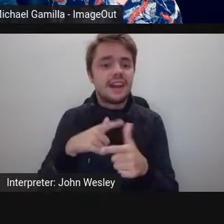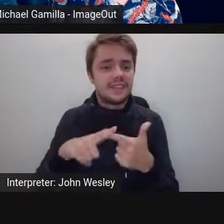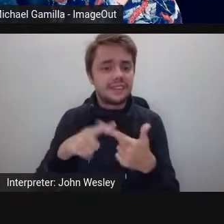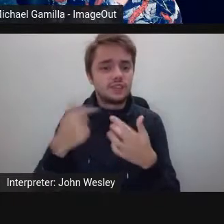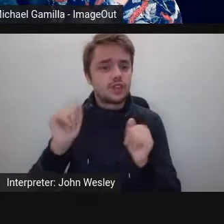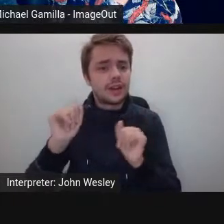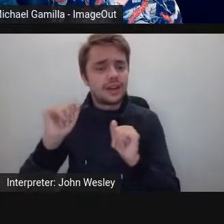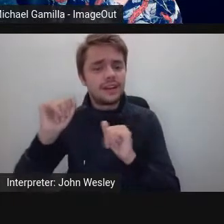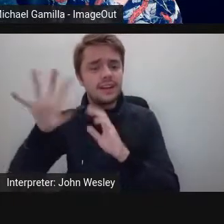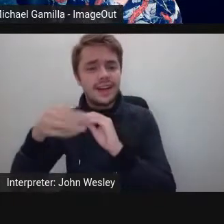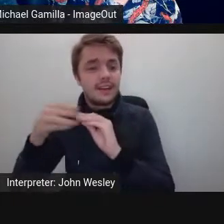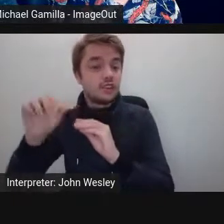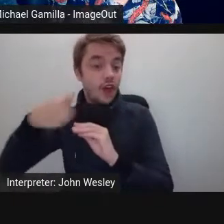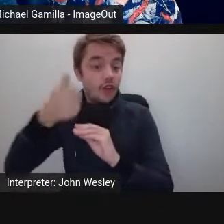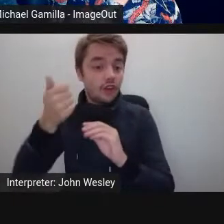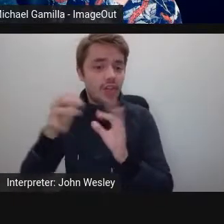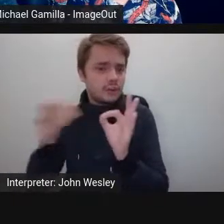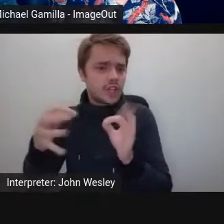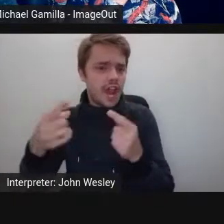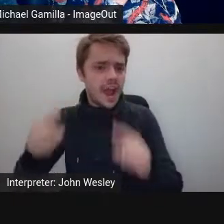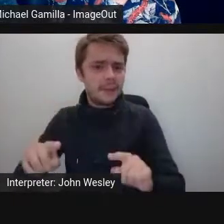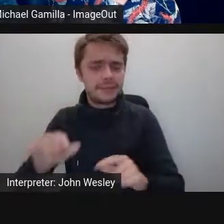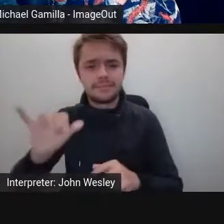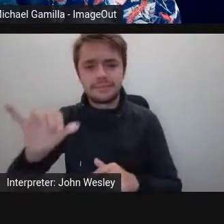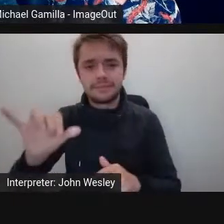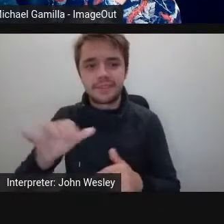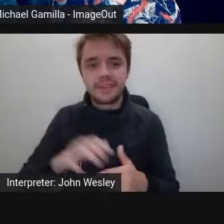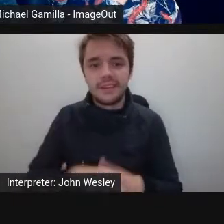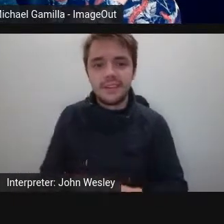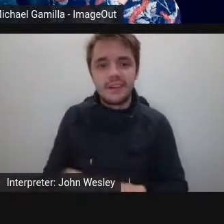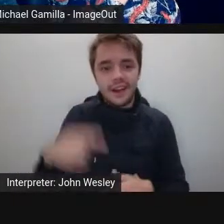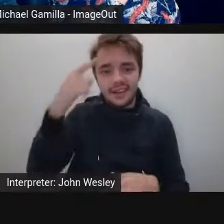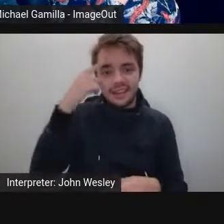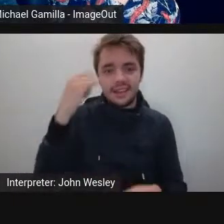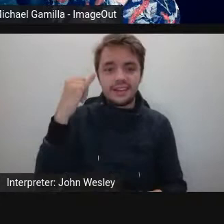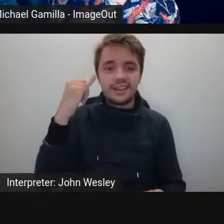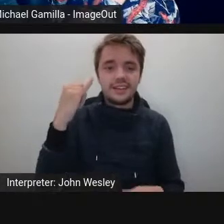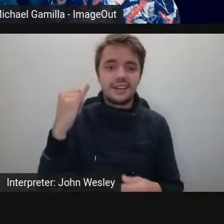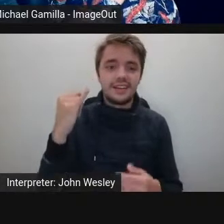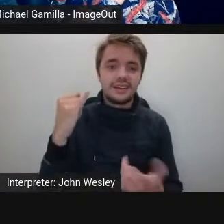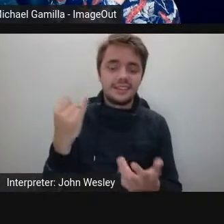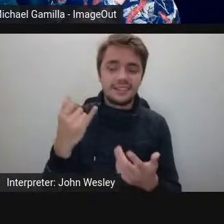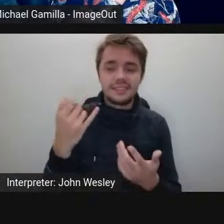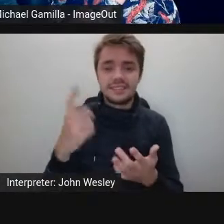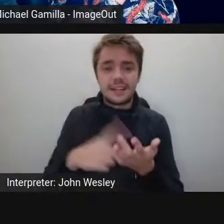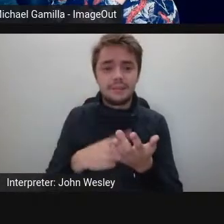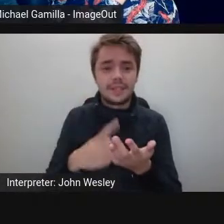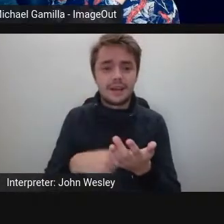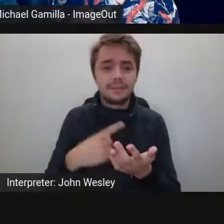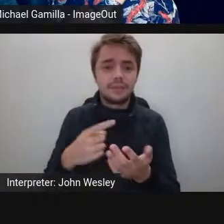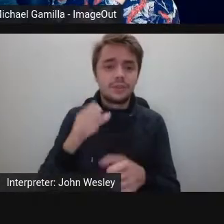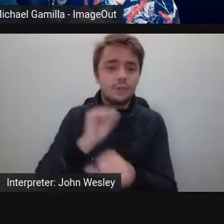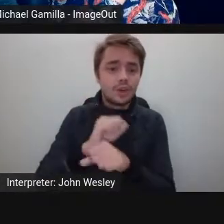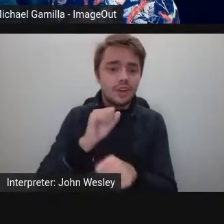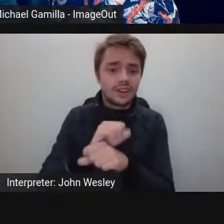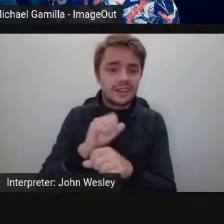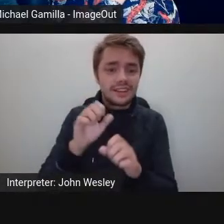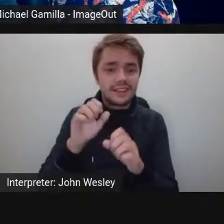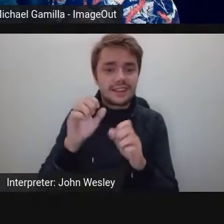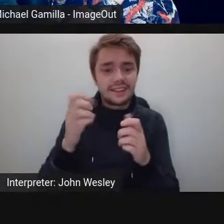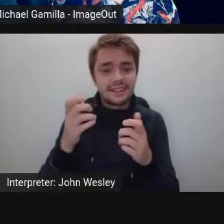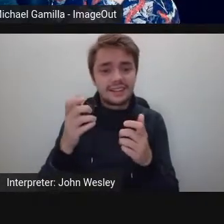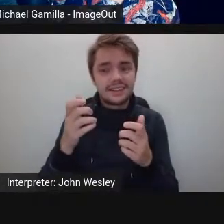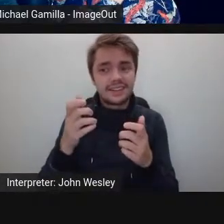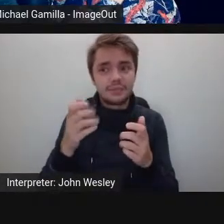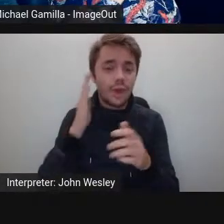languages? I think if the work is to expand your mind, if you learn new languages, you're